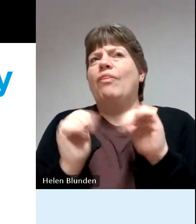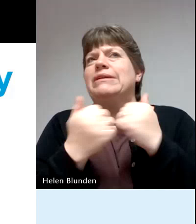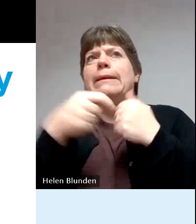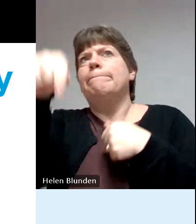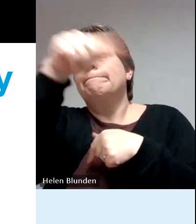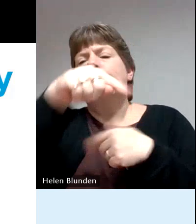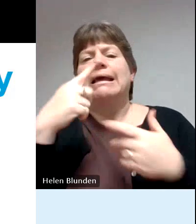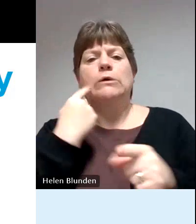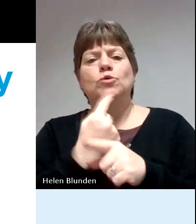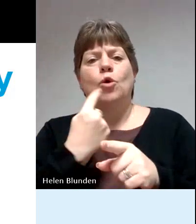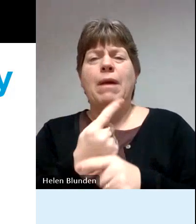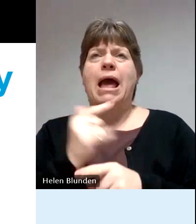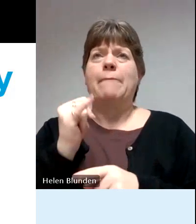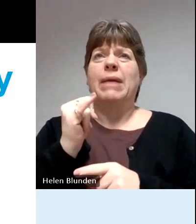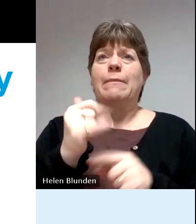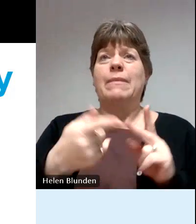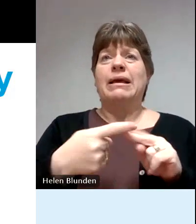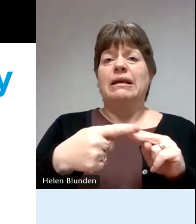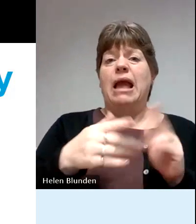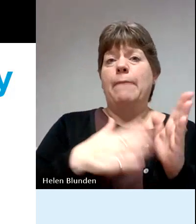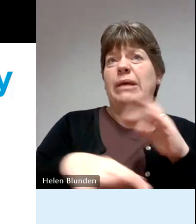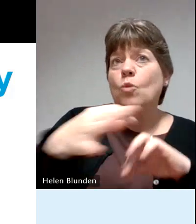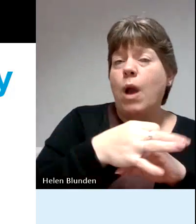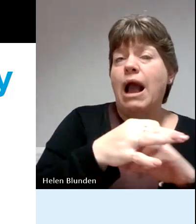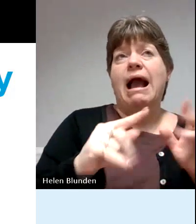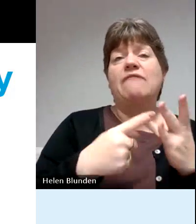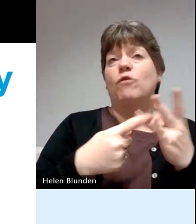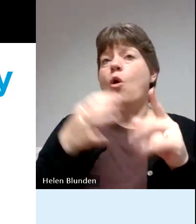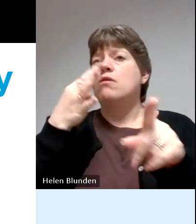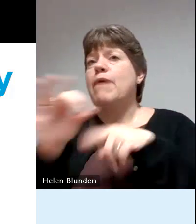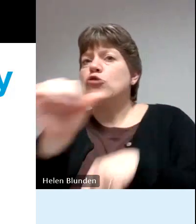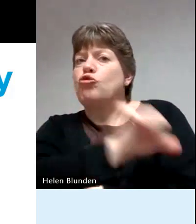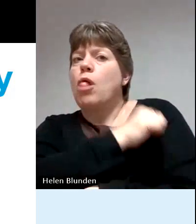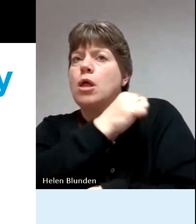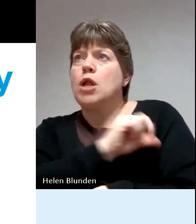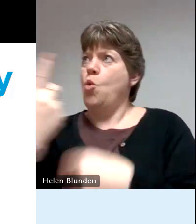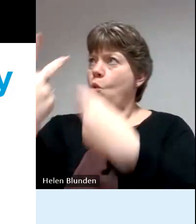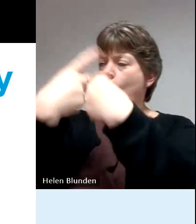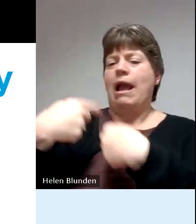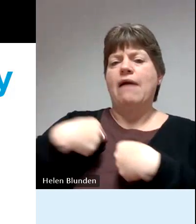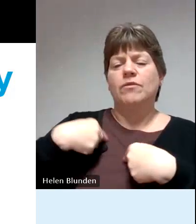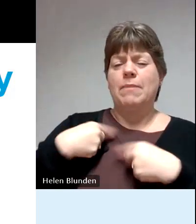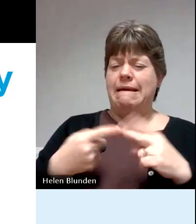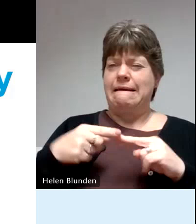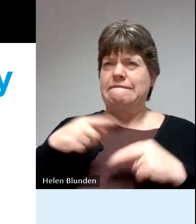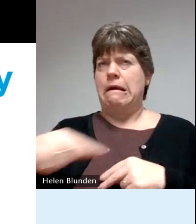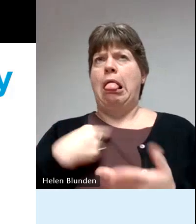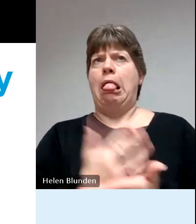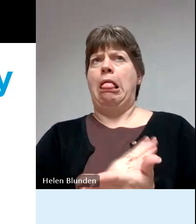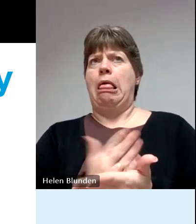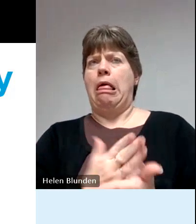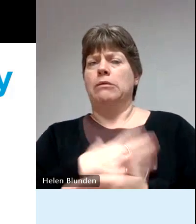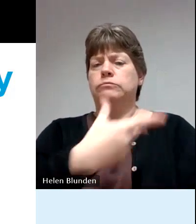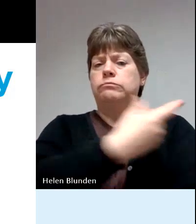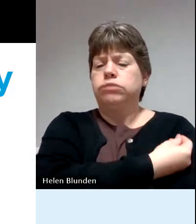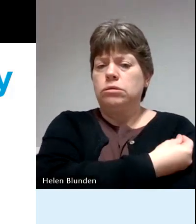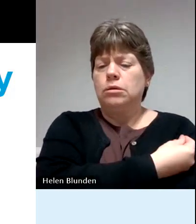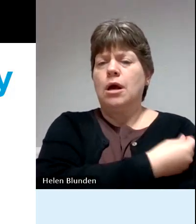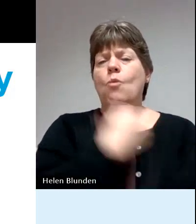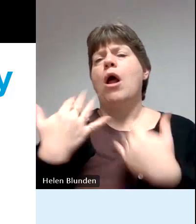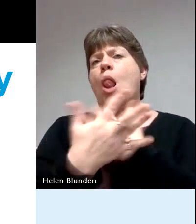it might be a midwife, for example, or a specialist nurse who's looking after you. If you've got any doubt at all, we're putting out lots